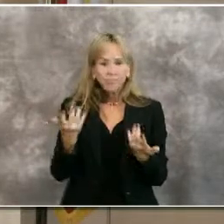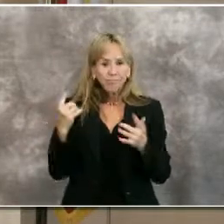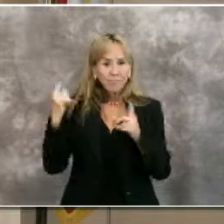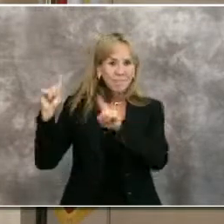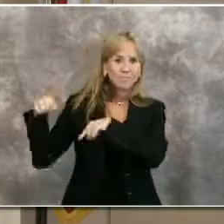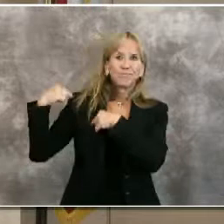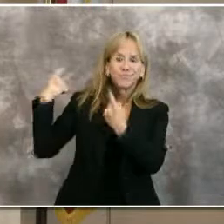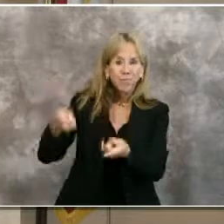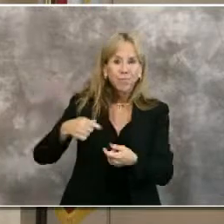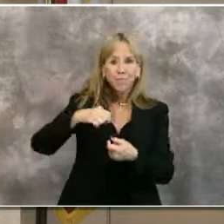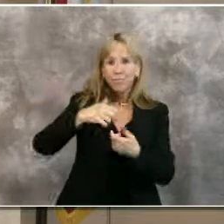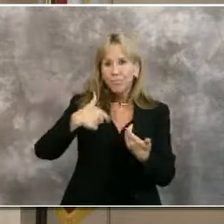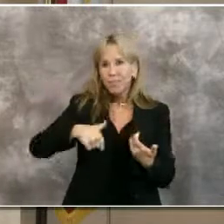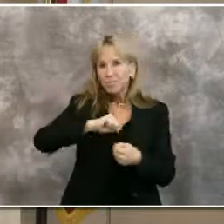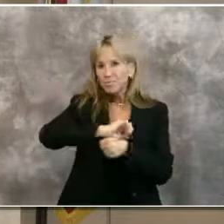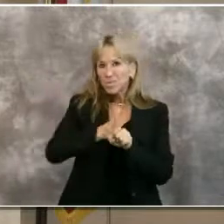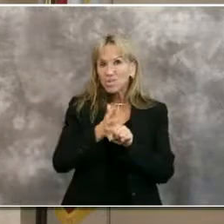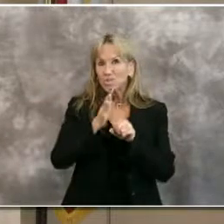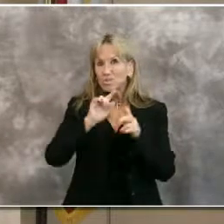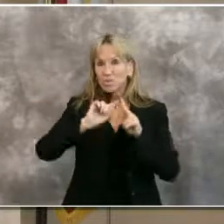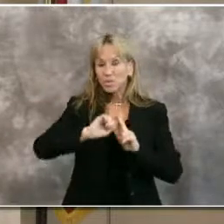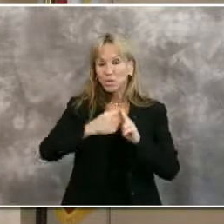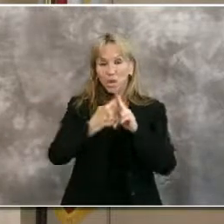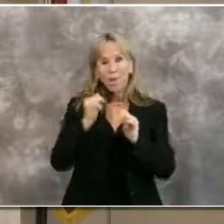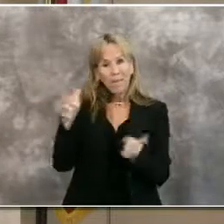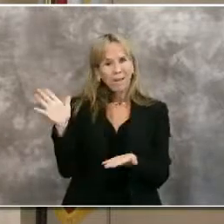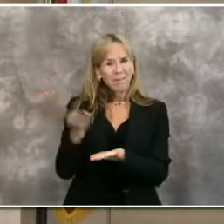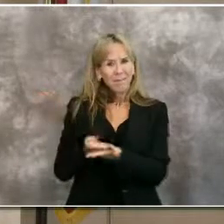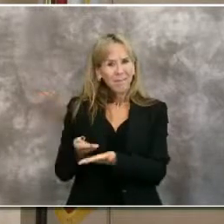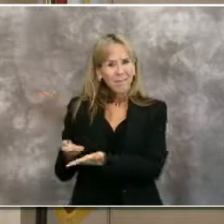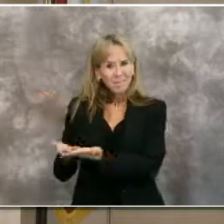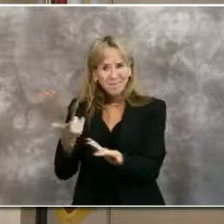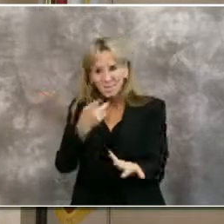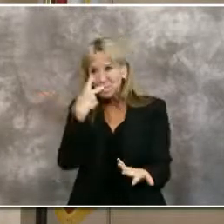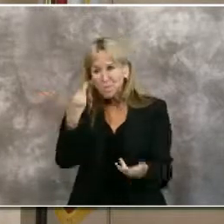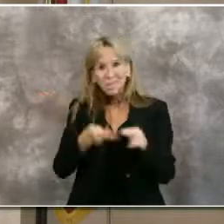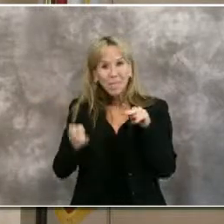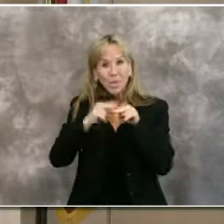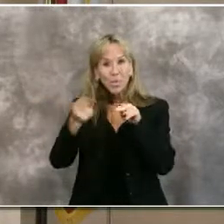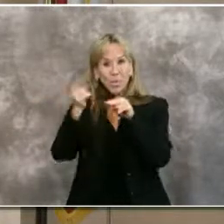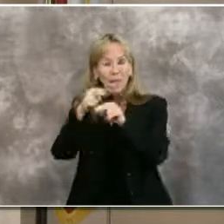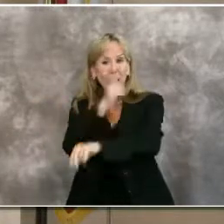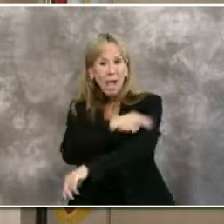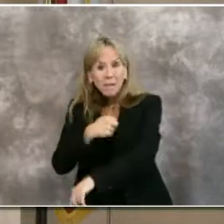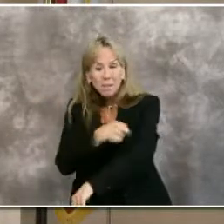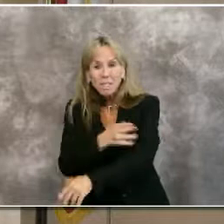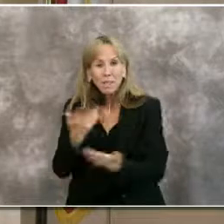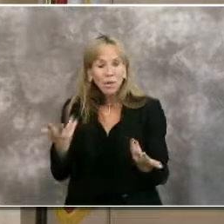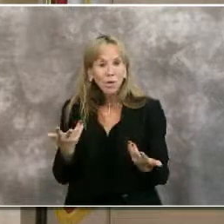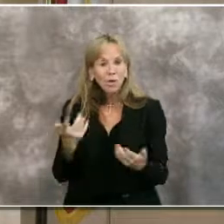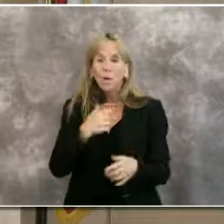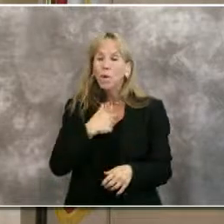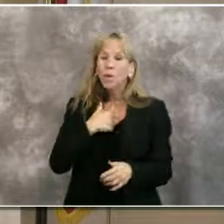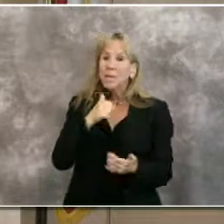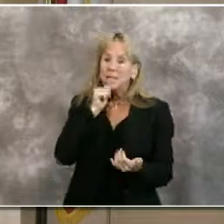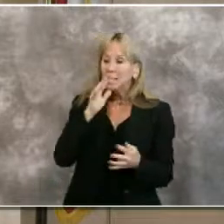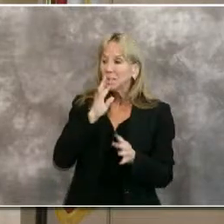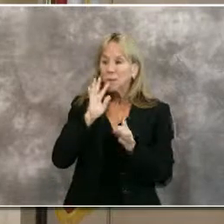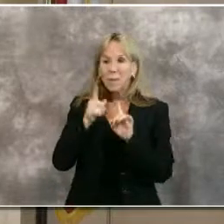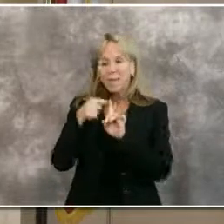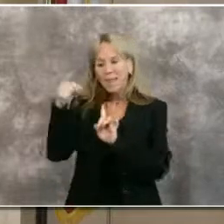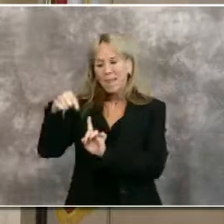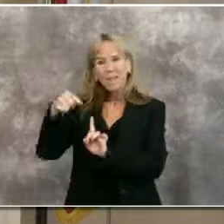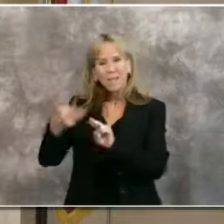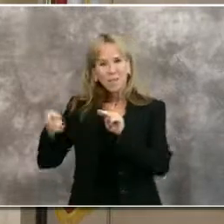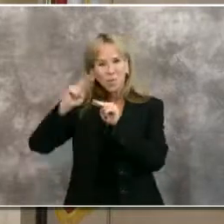throughout the pandemic, that's the evidence, the increased hospitalizations. I didn't cover deaths overall today, but